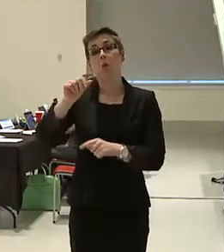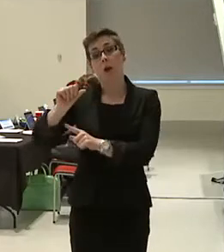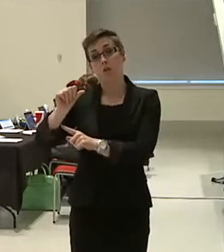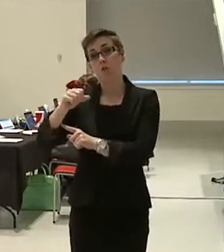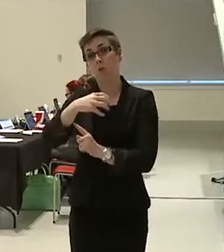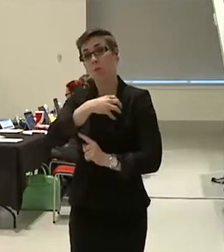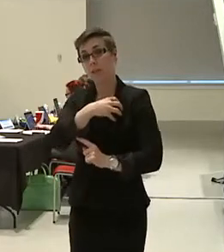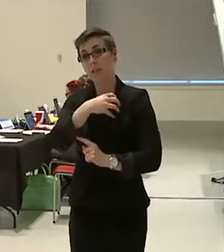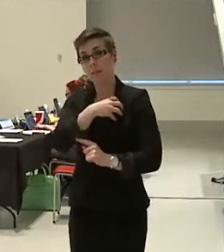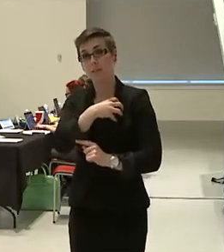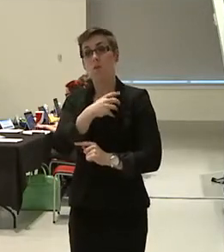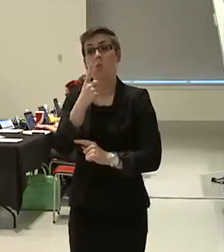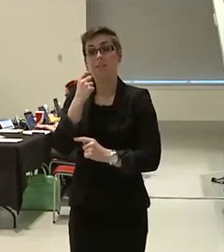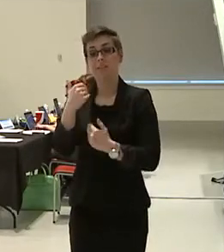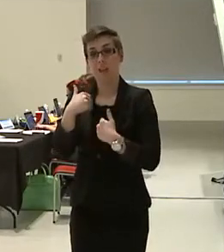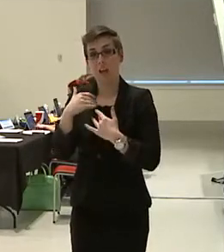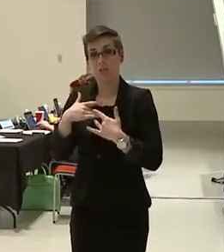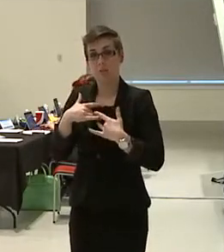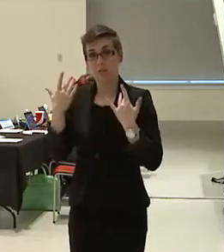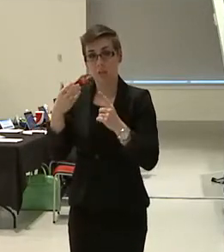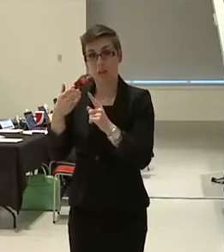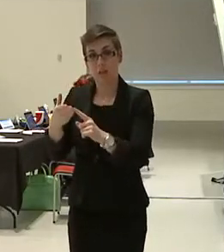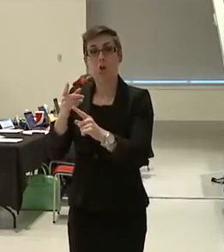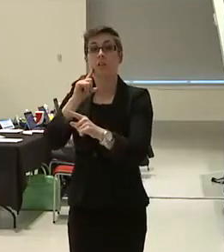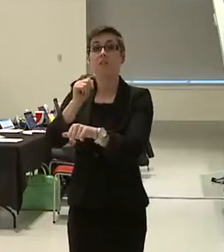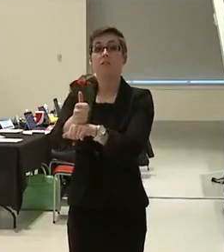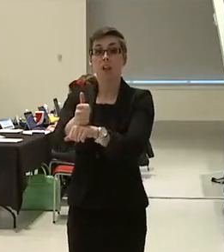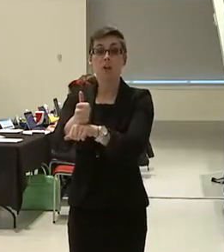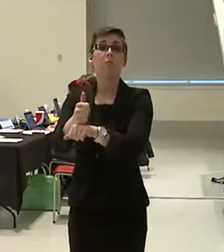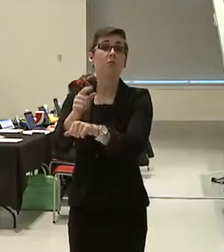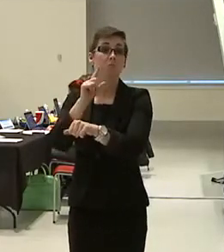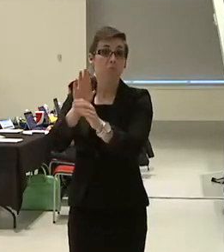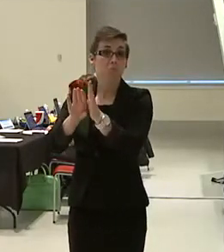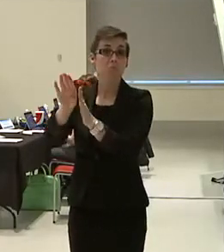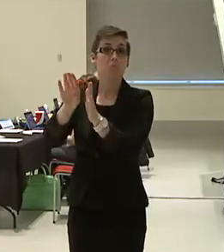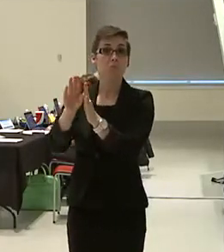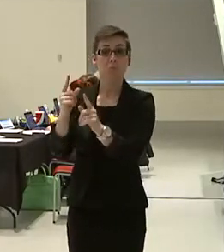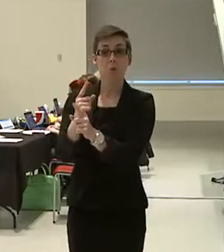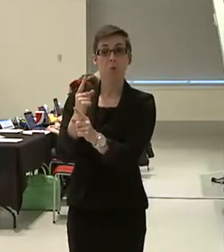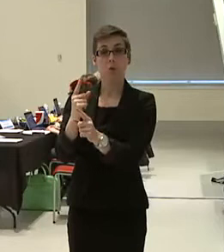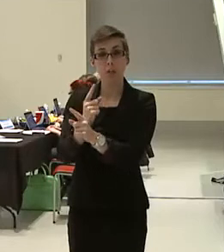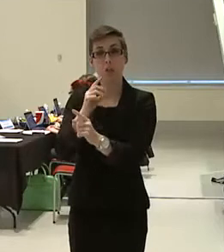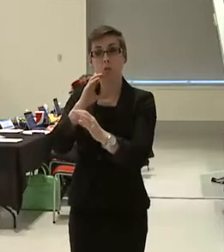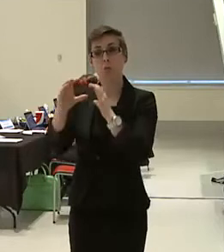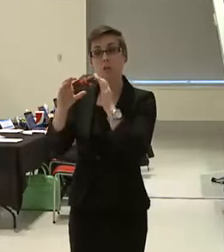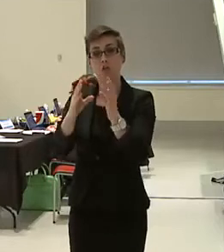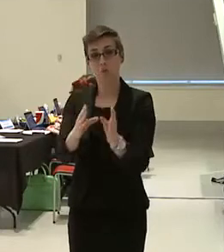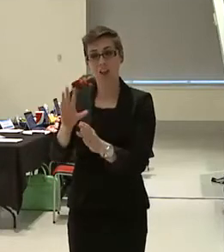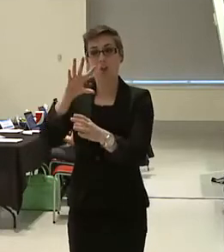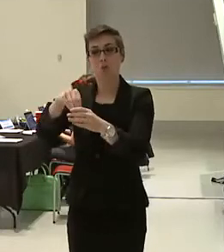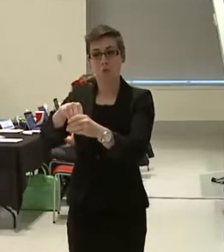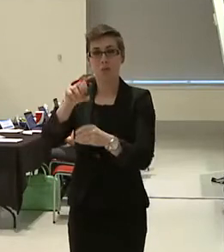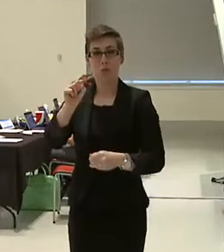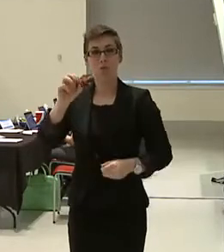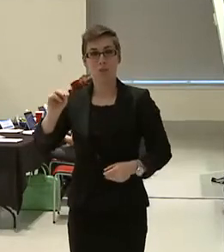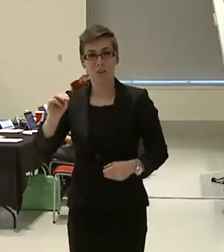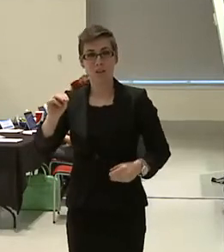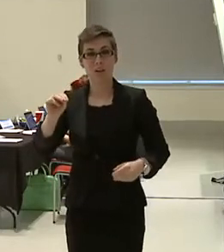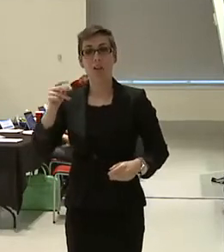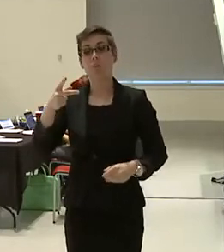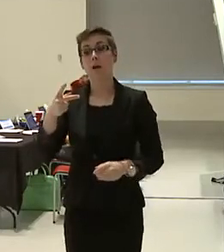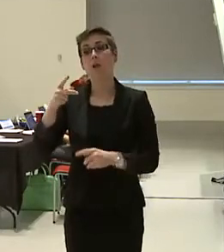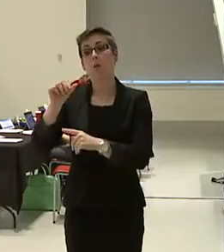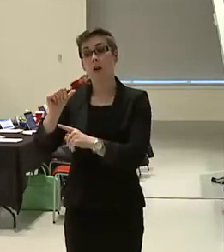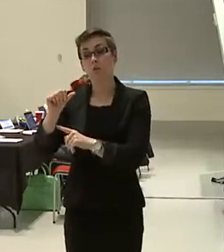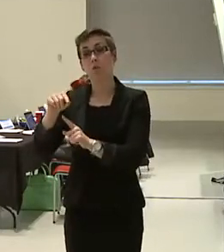city, they deployed a well-developed communications plan that had a strong social media component. The Palo Alto police started